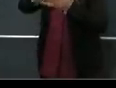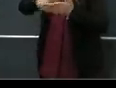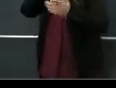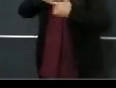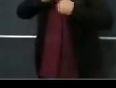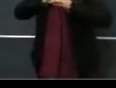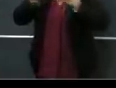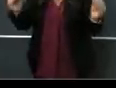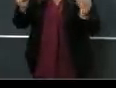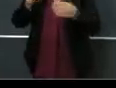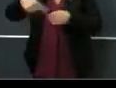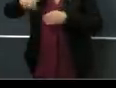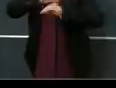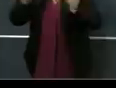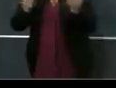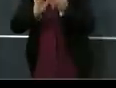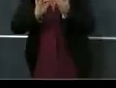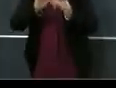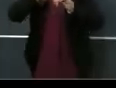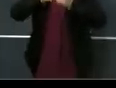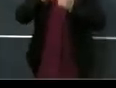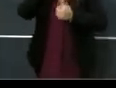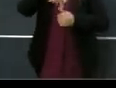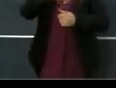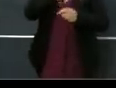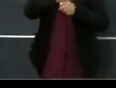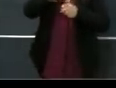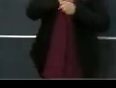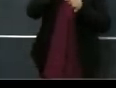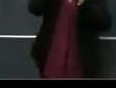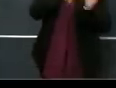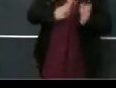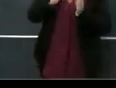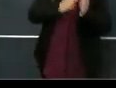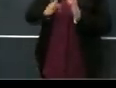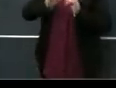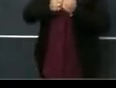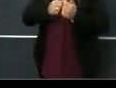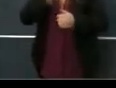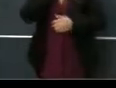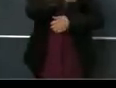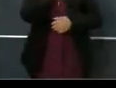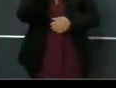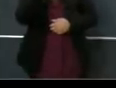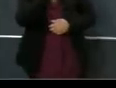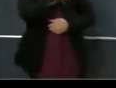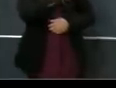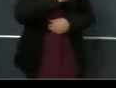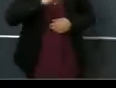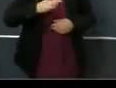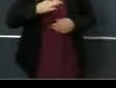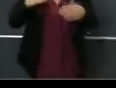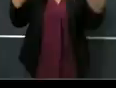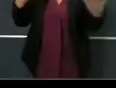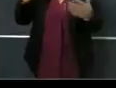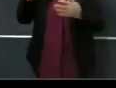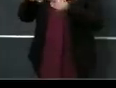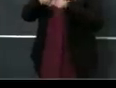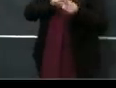home. Very creative work on the part of the governor's staff, the Department of Finance, and our staff at the